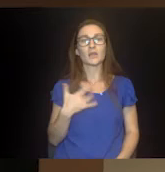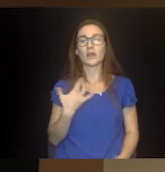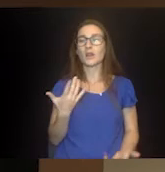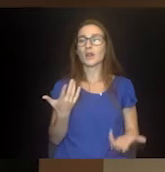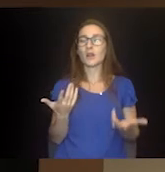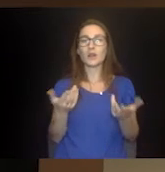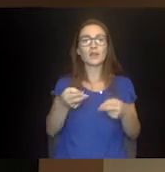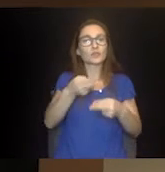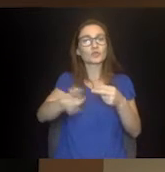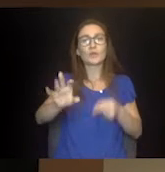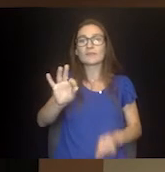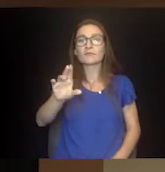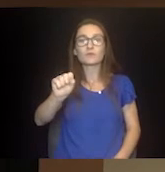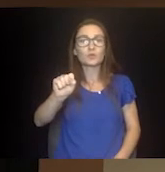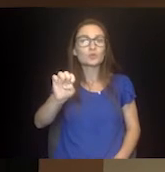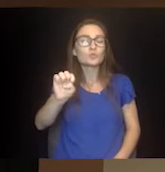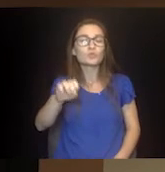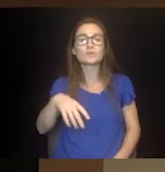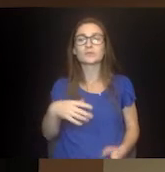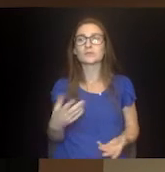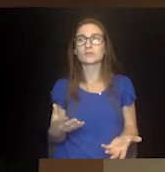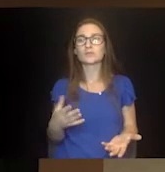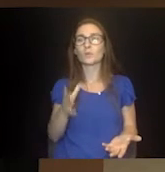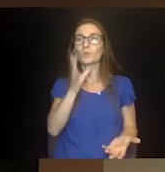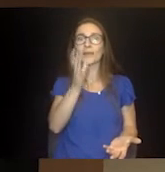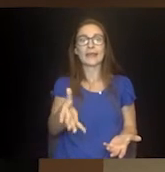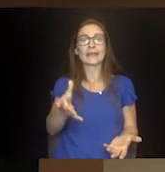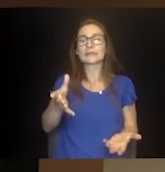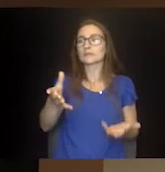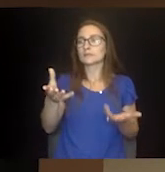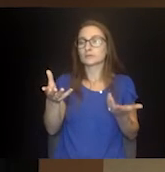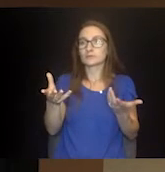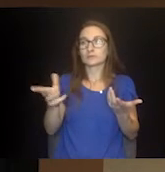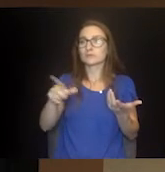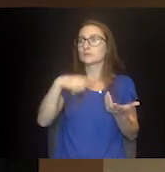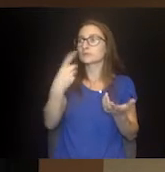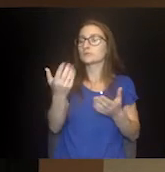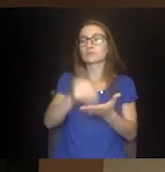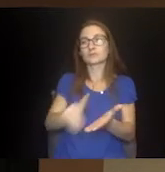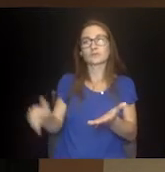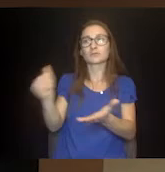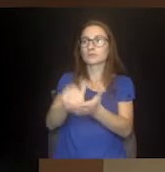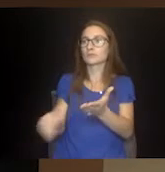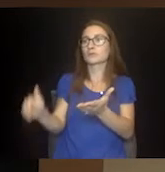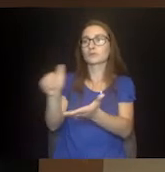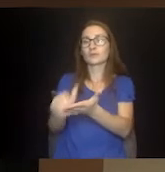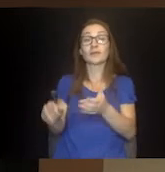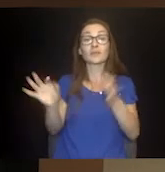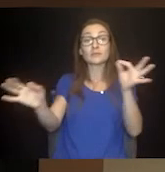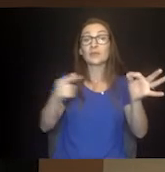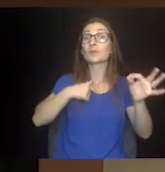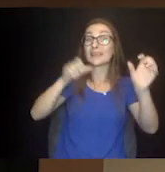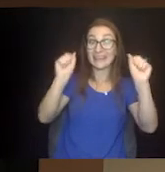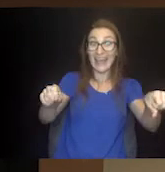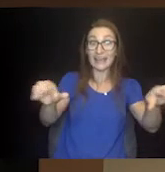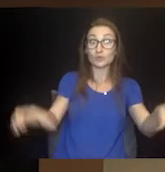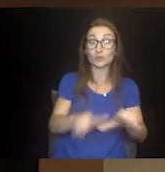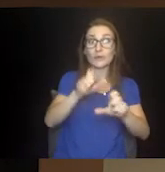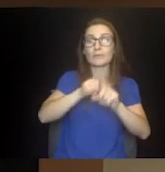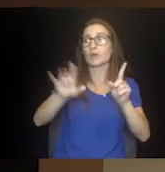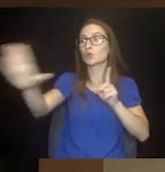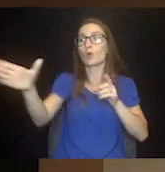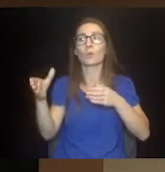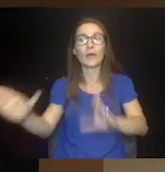fuse, because we all hate having to repeat ourselves. We all hate having to tell someone why we can't do something or explain to them that we can do